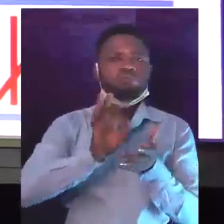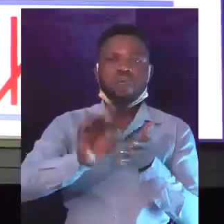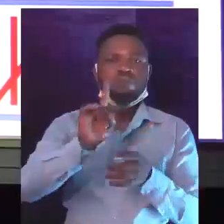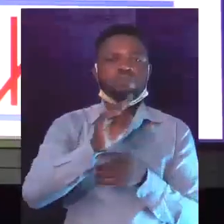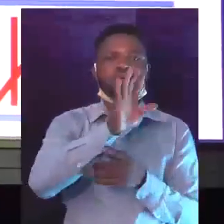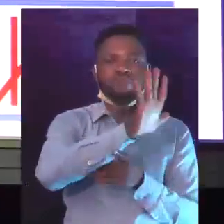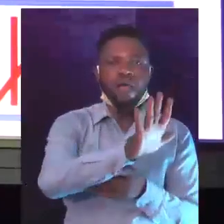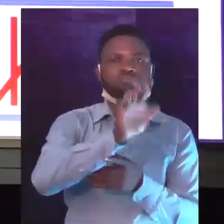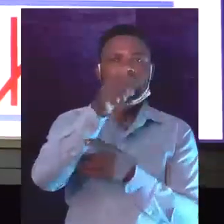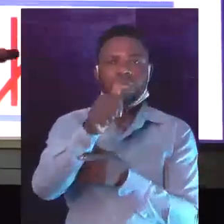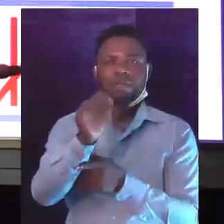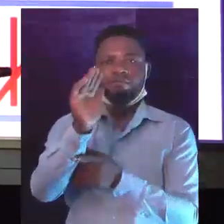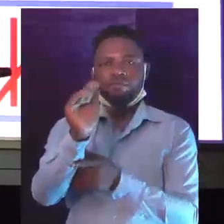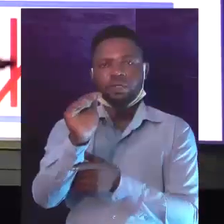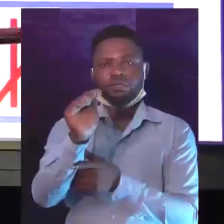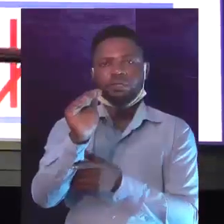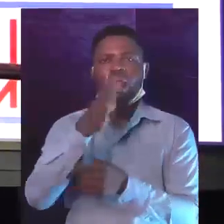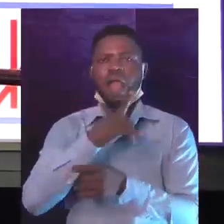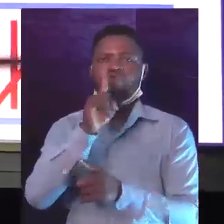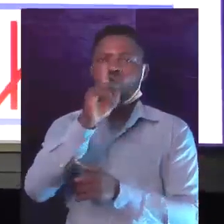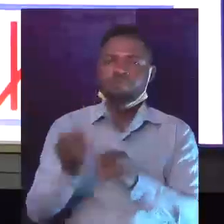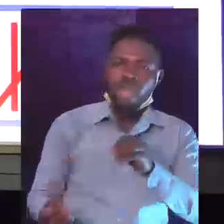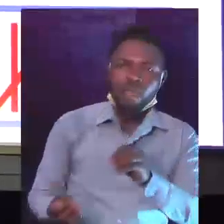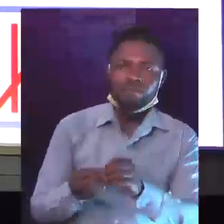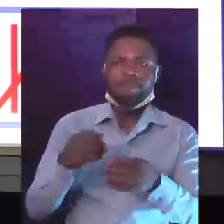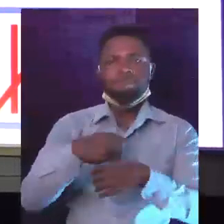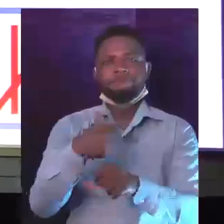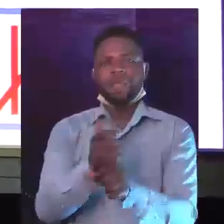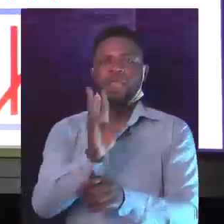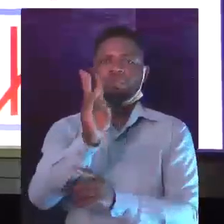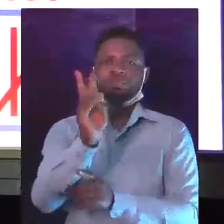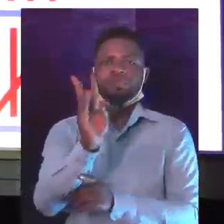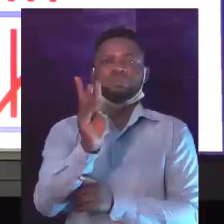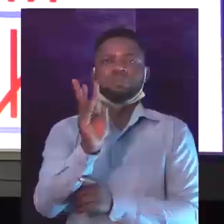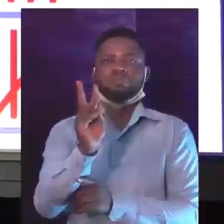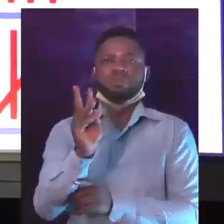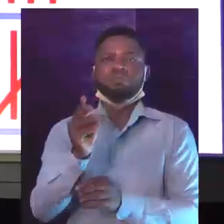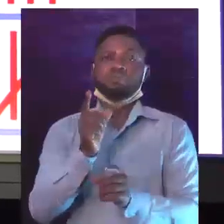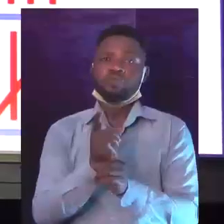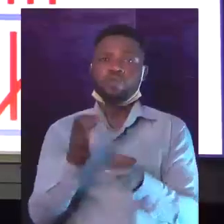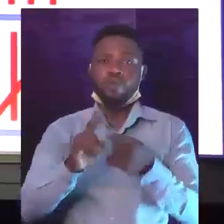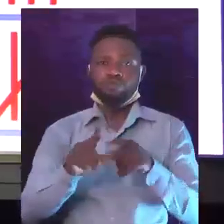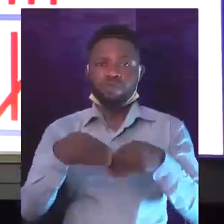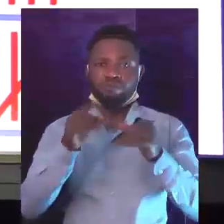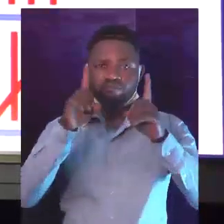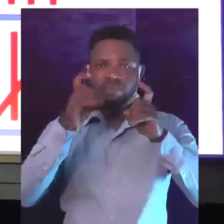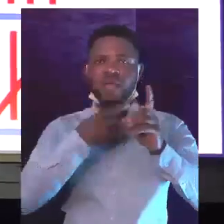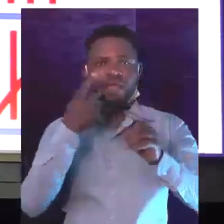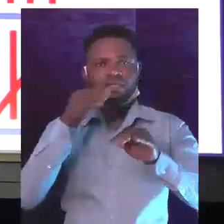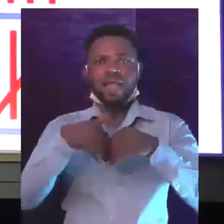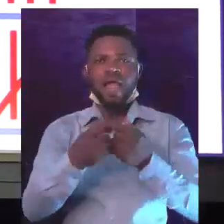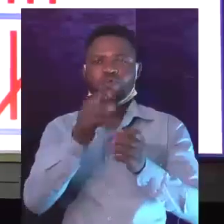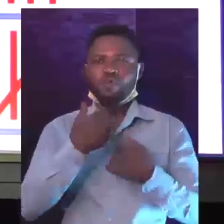Just go 5, 10, 15, then one extra, making 16. Now I'm just going to test you and see how well you